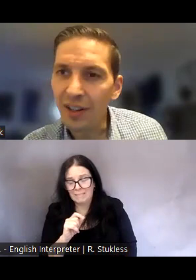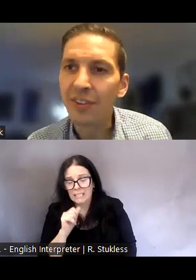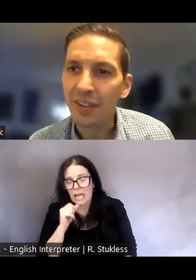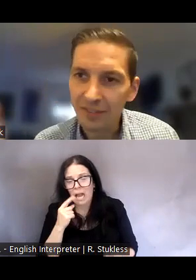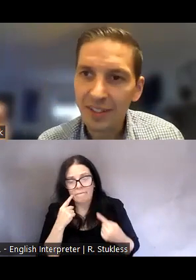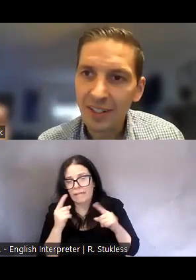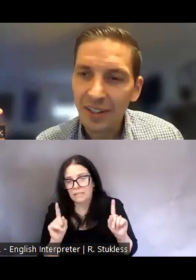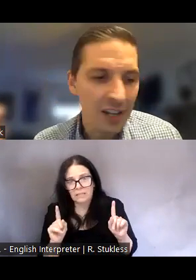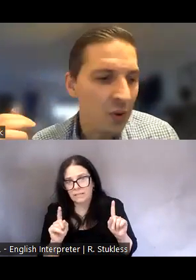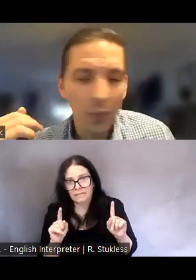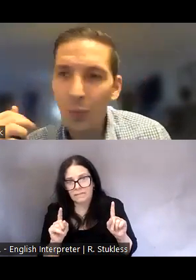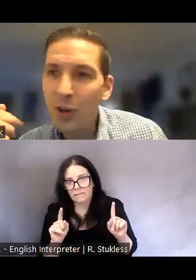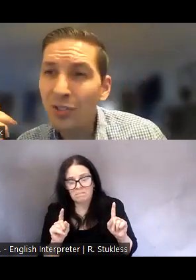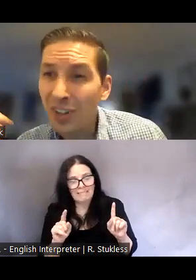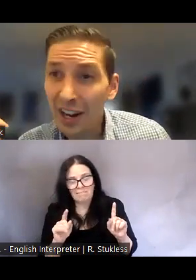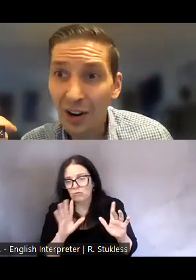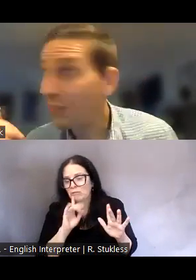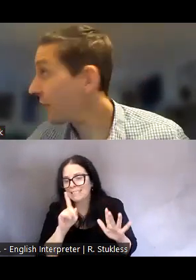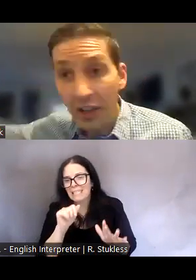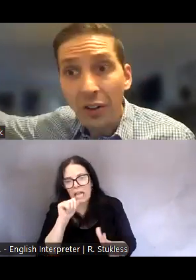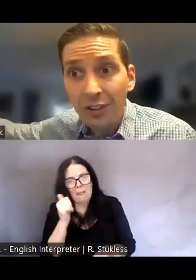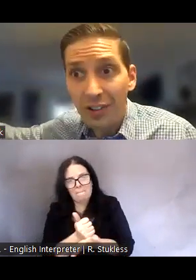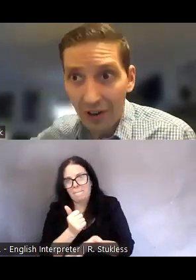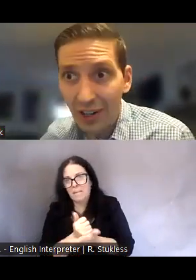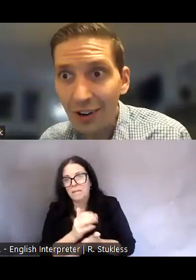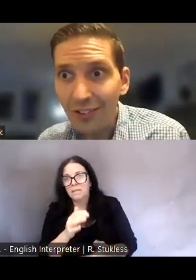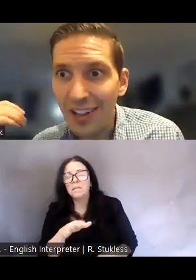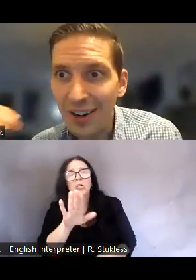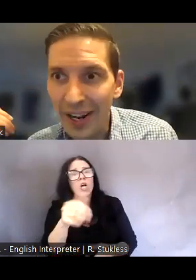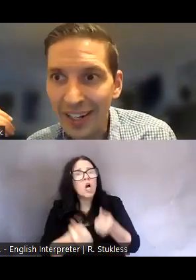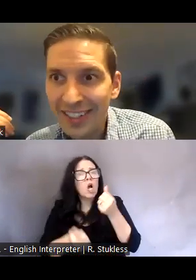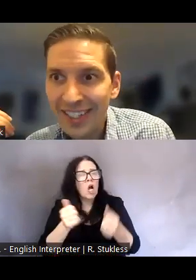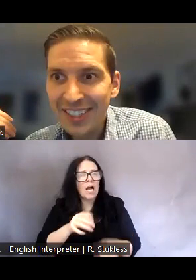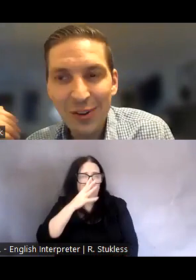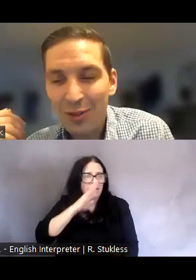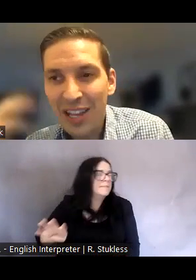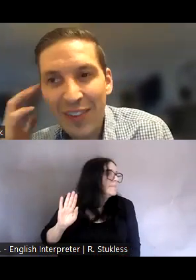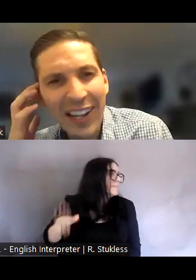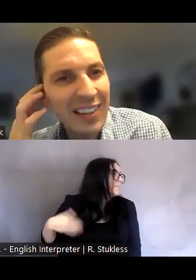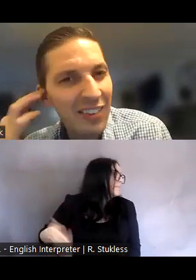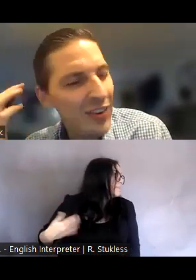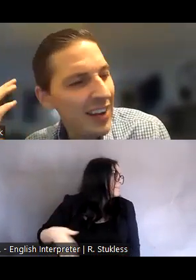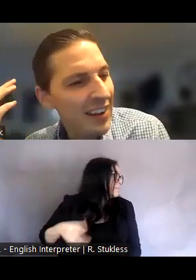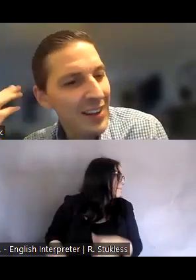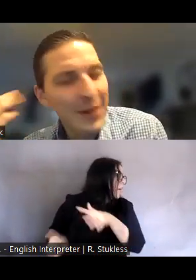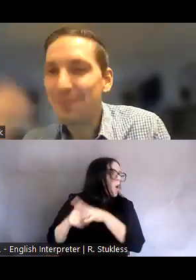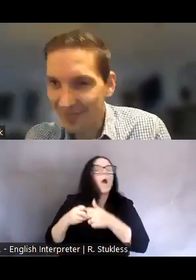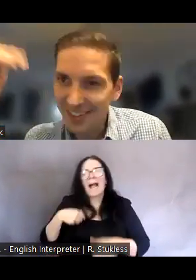issue, isn't it? You know, we don't take care of our vehicles, of our cars in that way. You know, think of it like this.